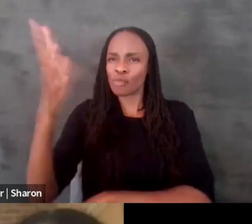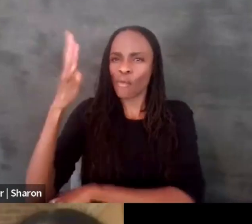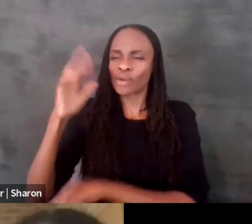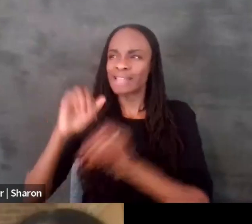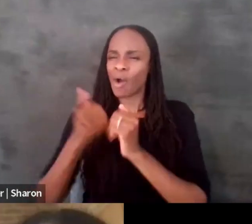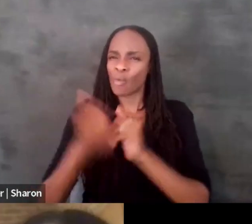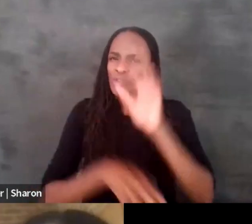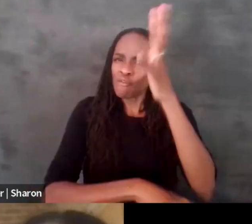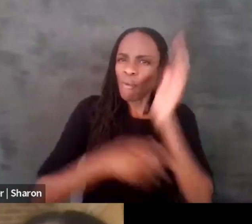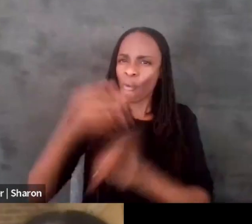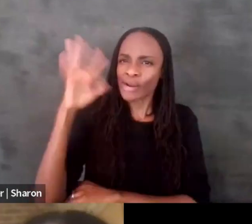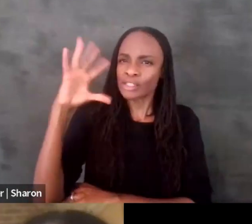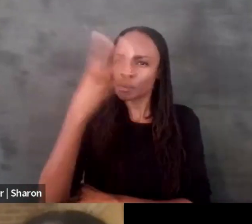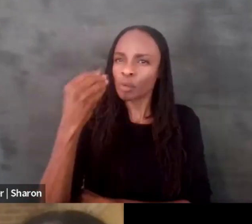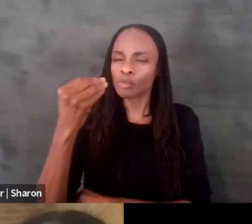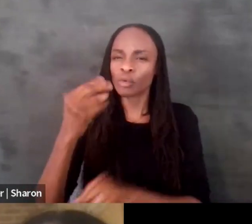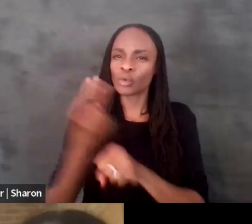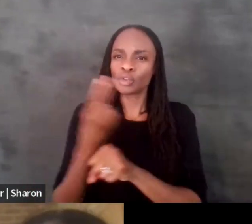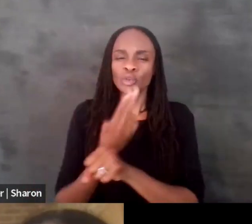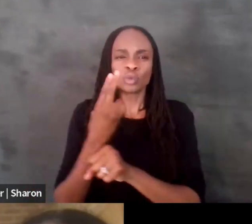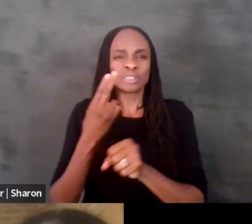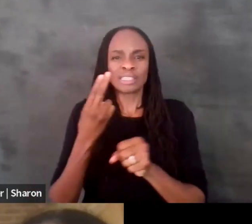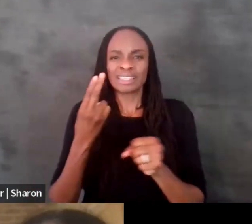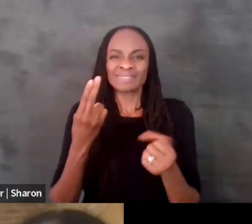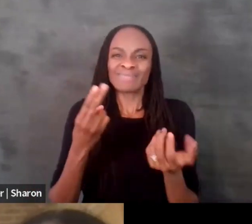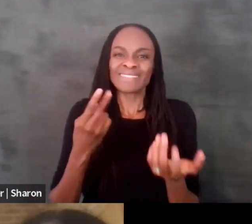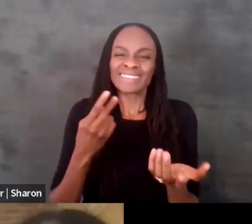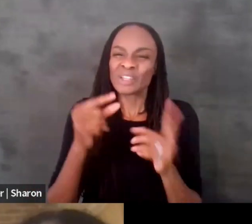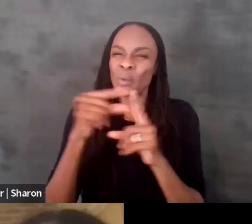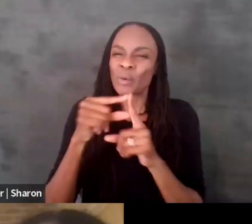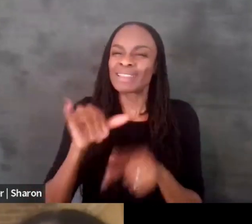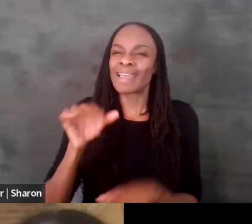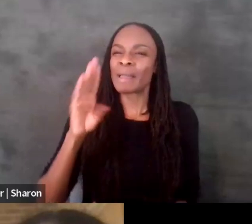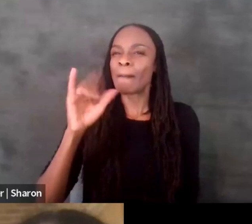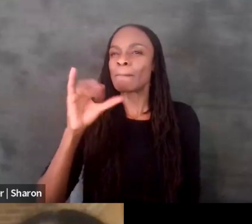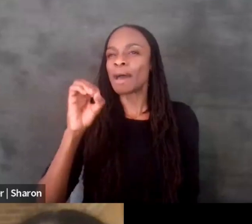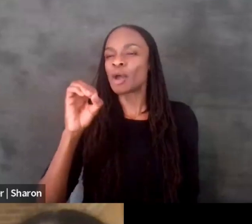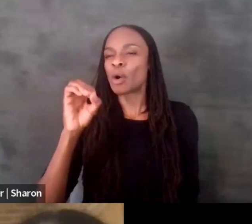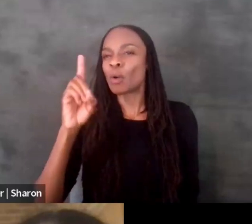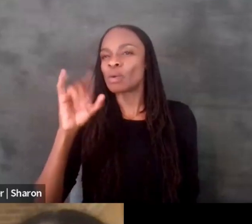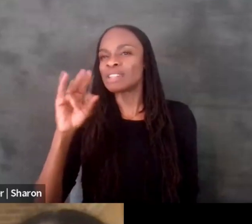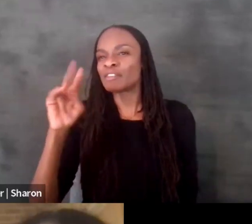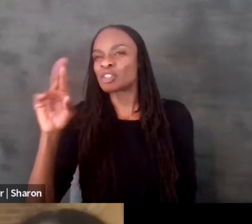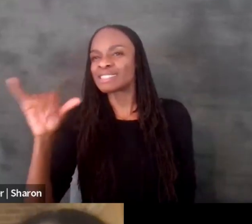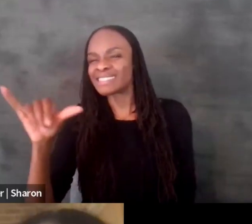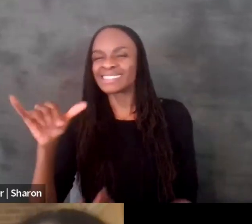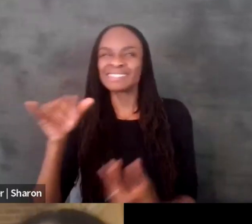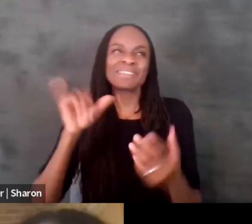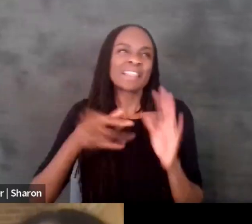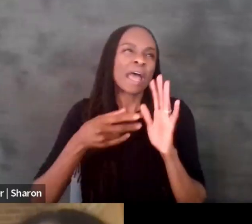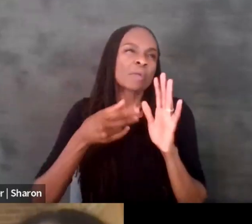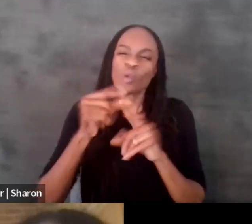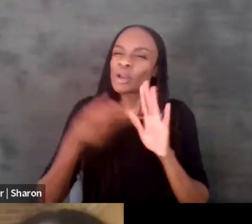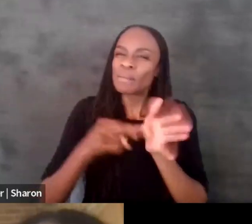to really internalize words like biodiversity. Because what does biodiversity mean? Biodiversity, to kind of how